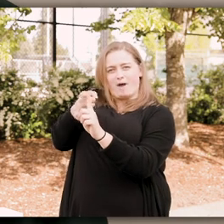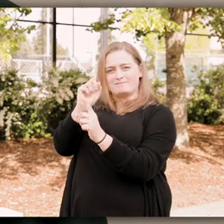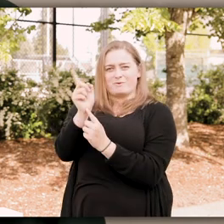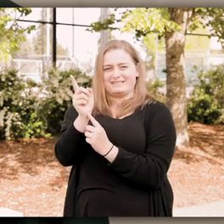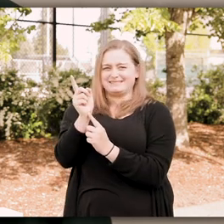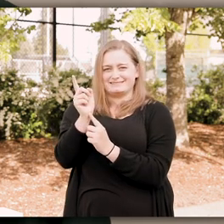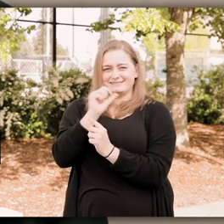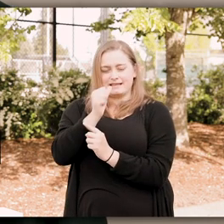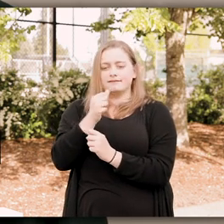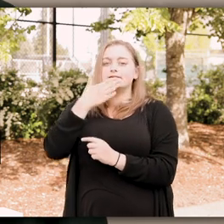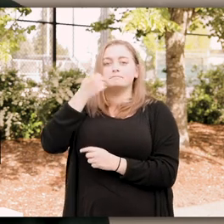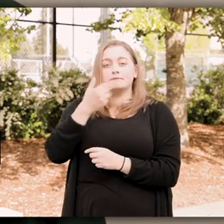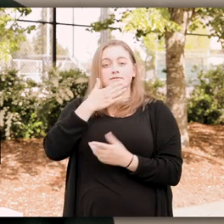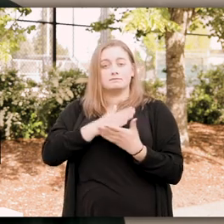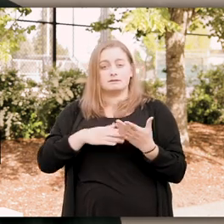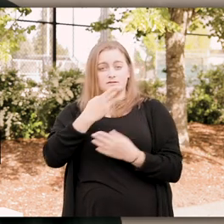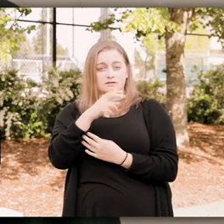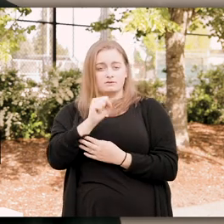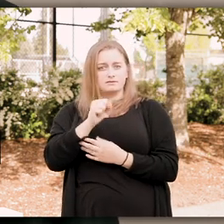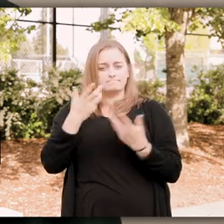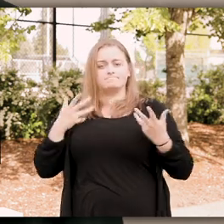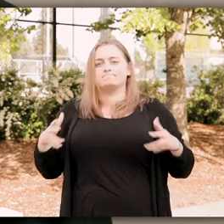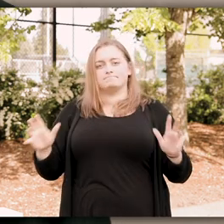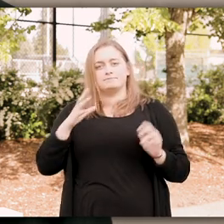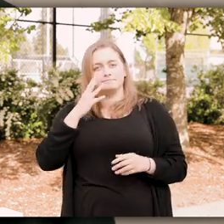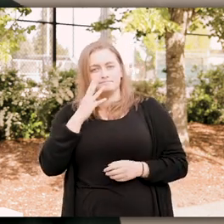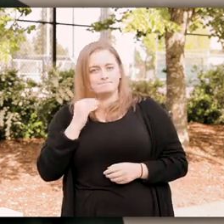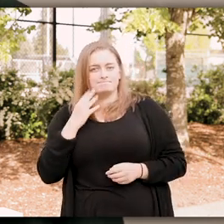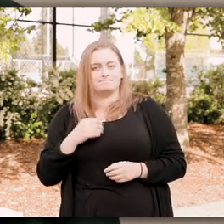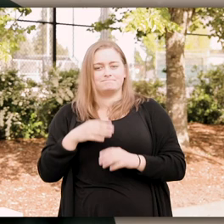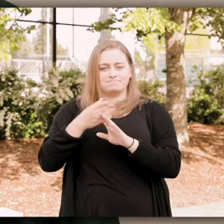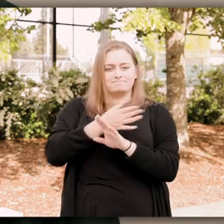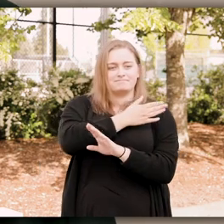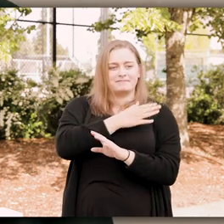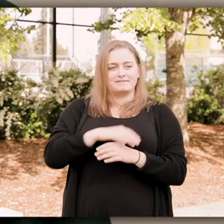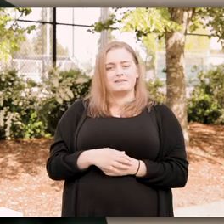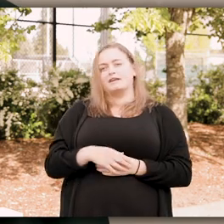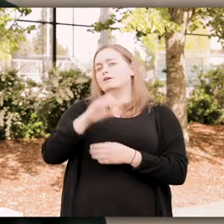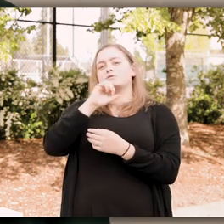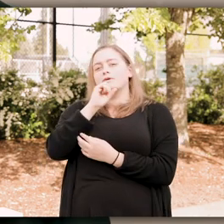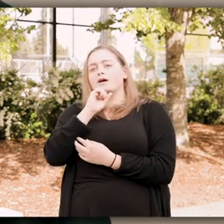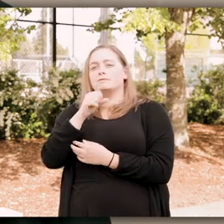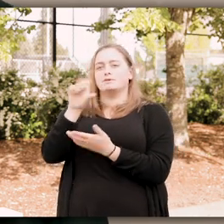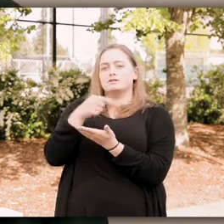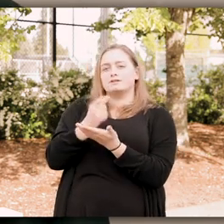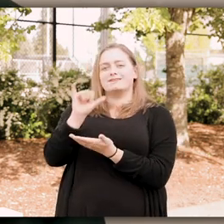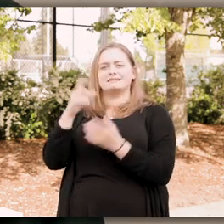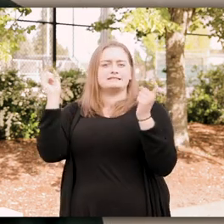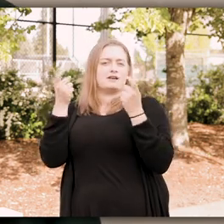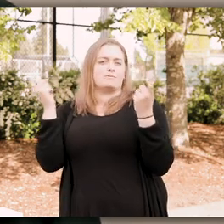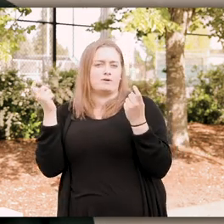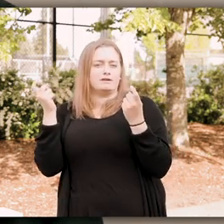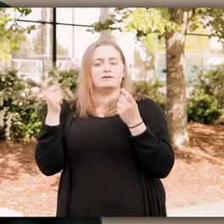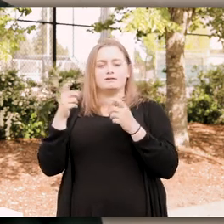school has already happened. Graduation and prom, those are ceremonies, but beating Meadowdale in a rainstorm on Stadium Jam, watching